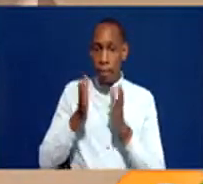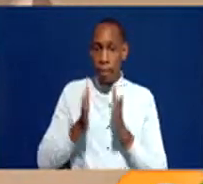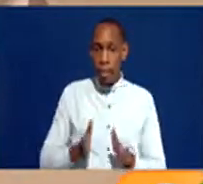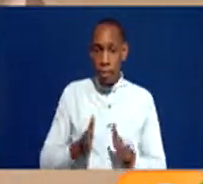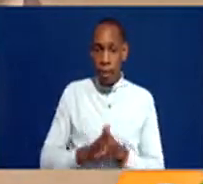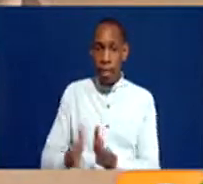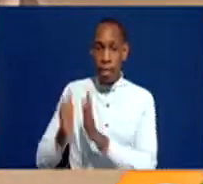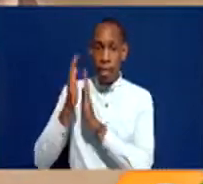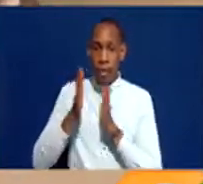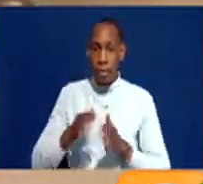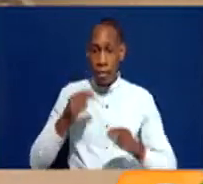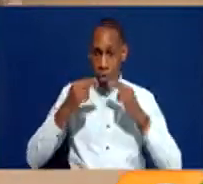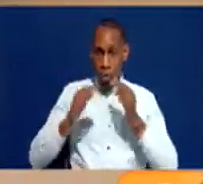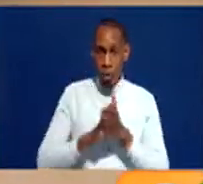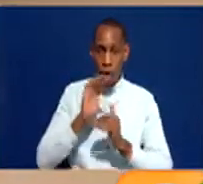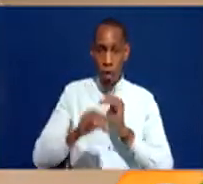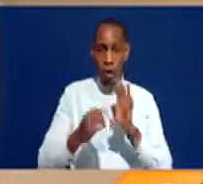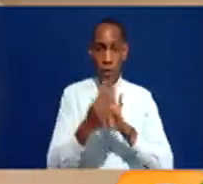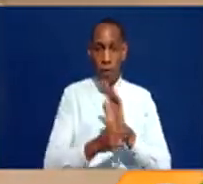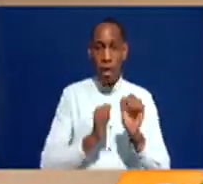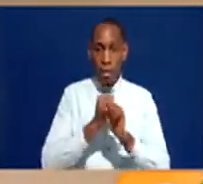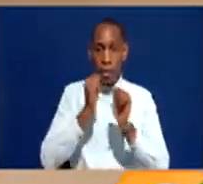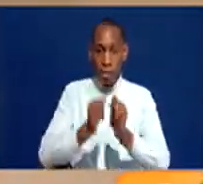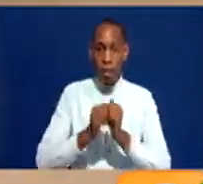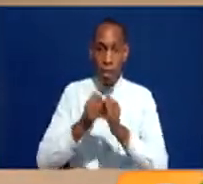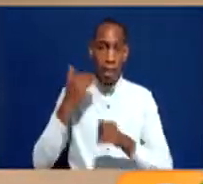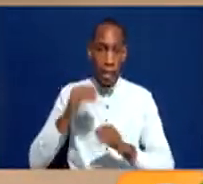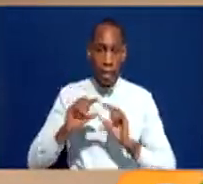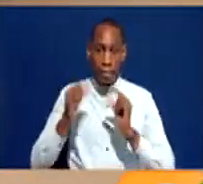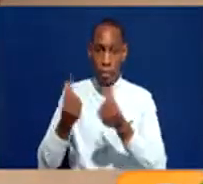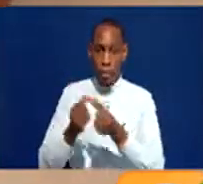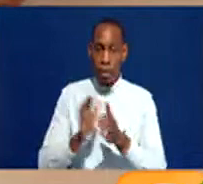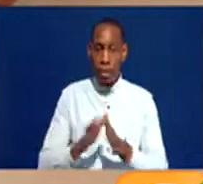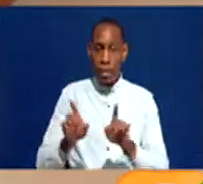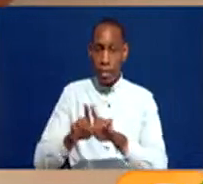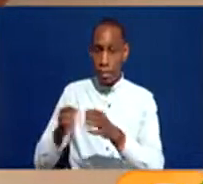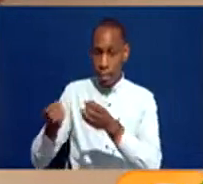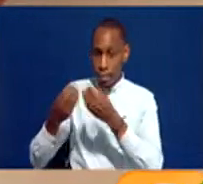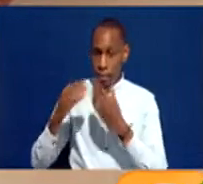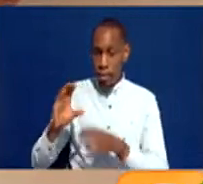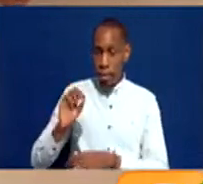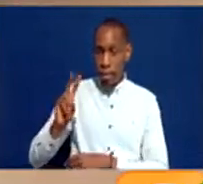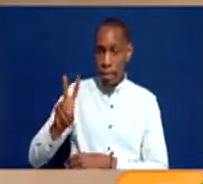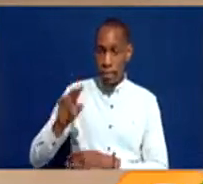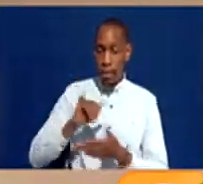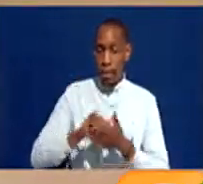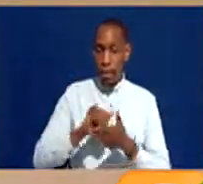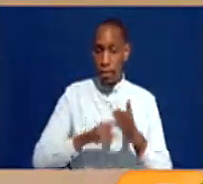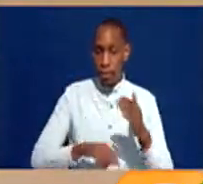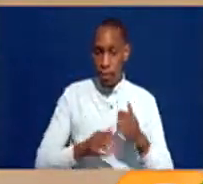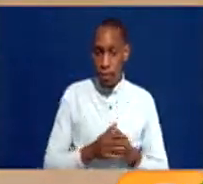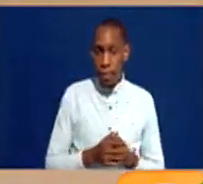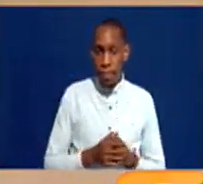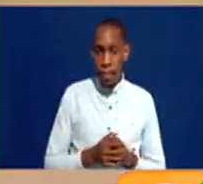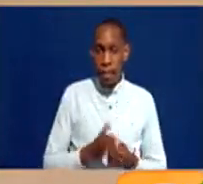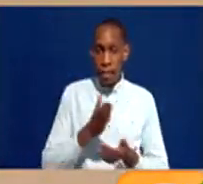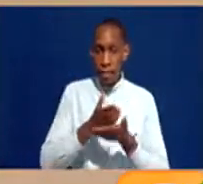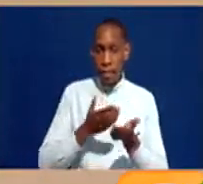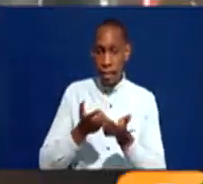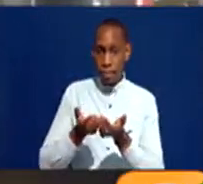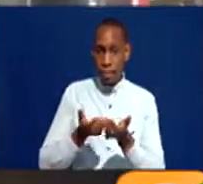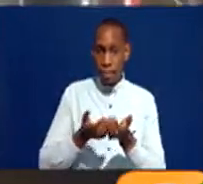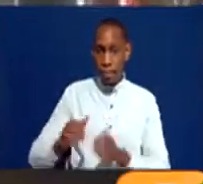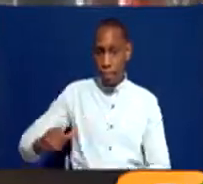resorts, all working in cahoots with the gang. Sources also revealed to Citizen TV that some commercial